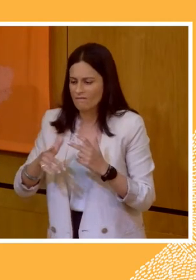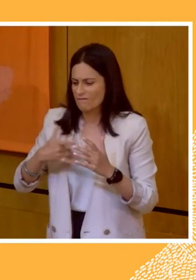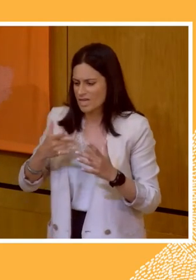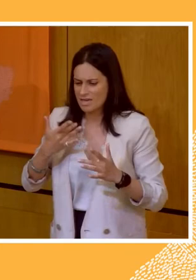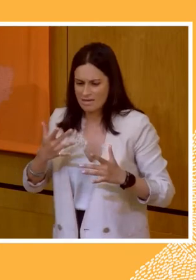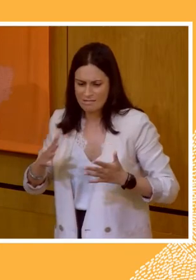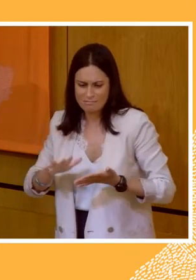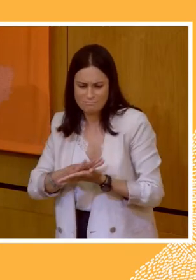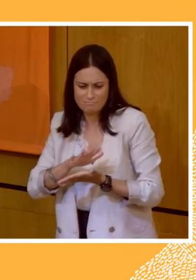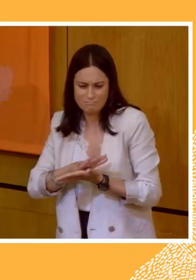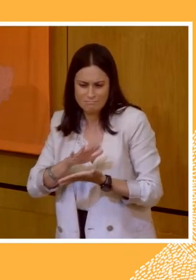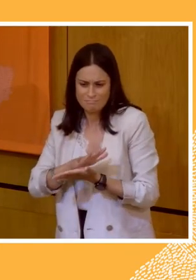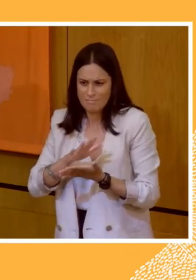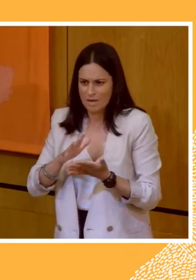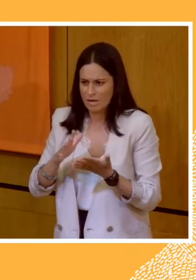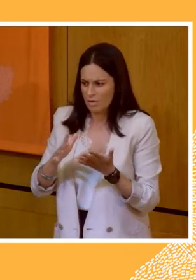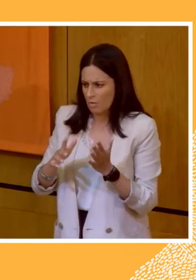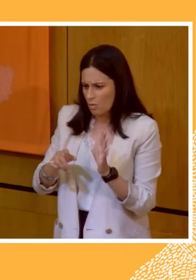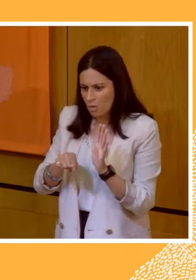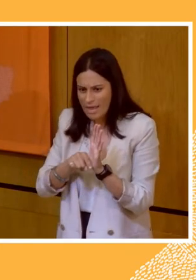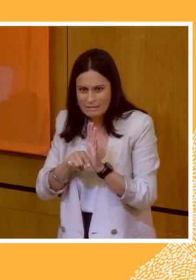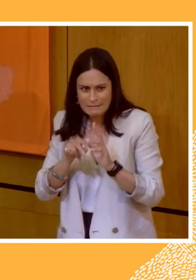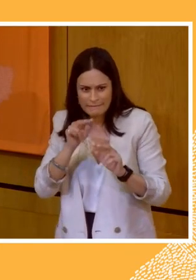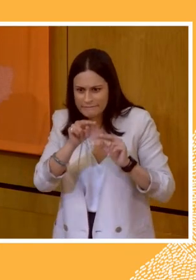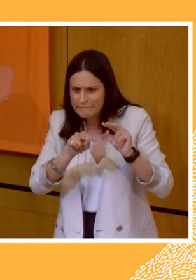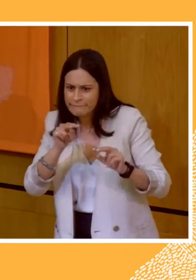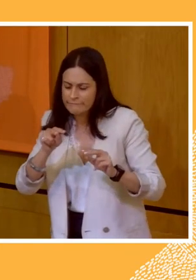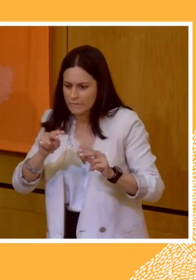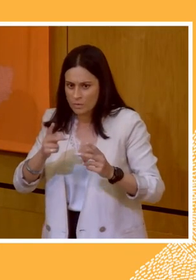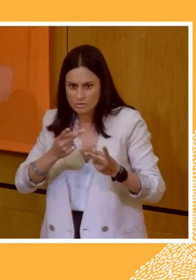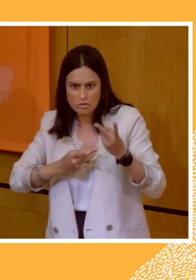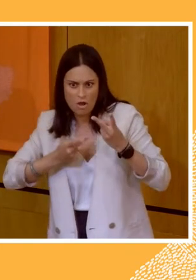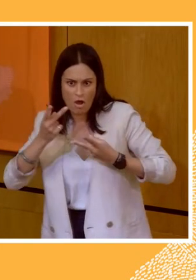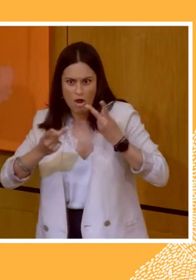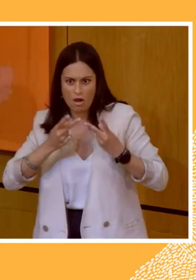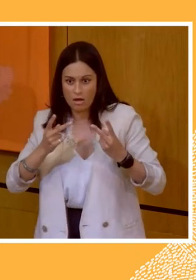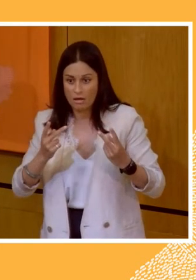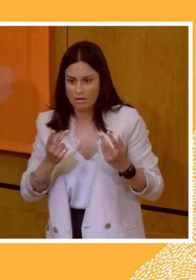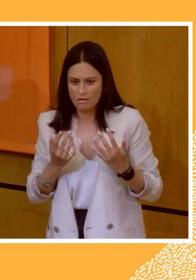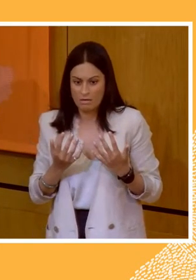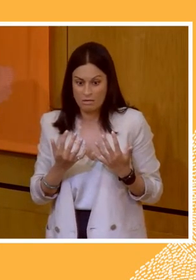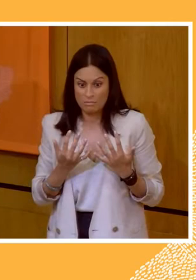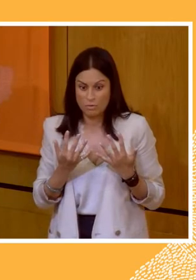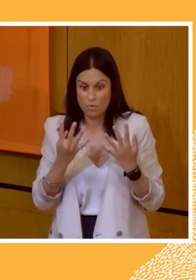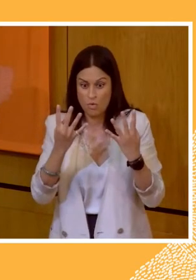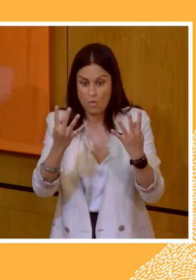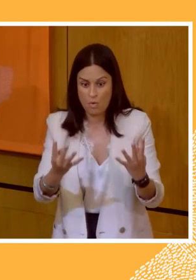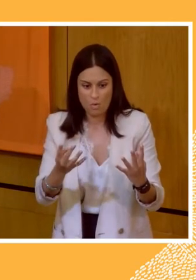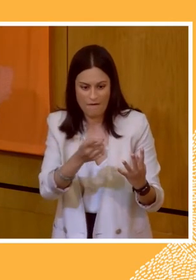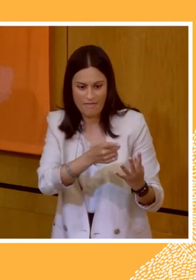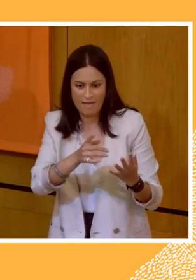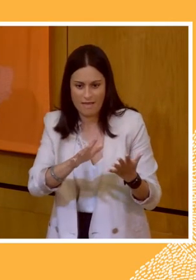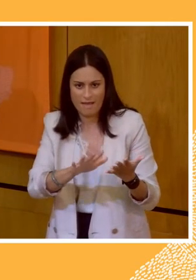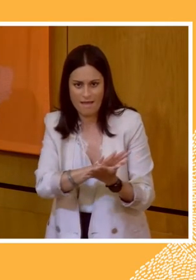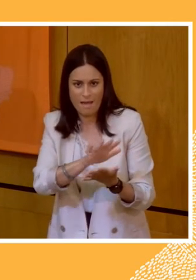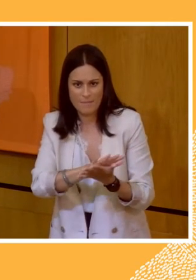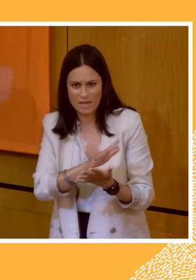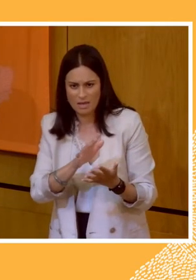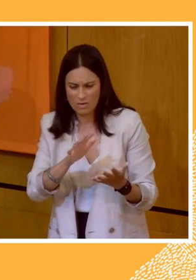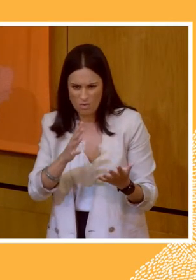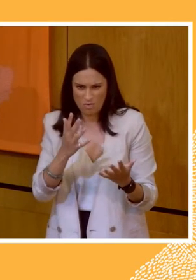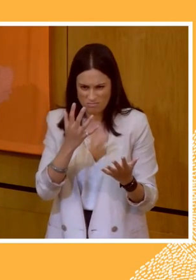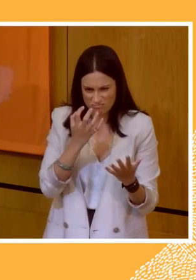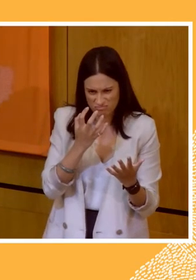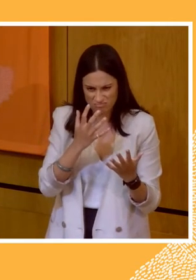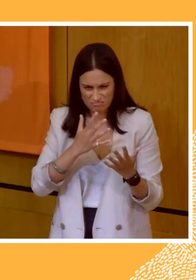you're happy, immediately you sing. And when someone comes, you feel like these people, they are happy when they are not happy.